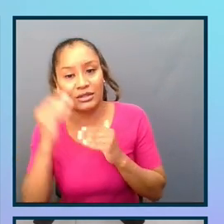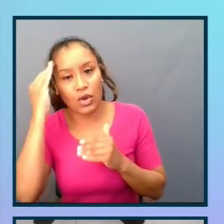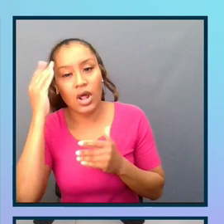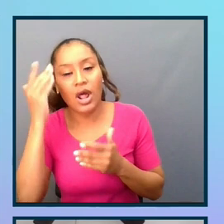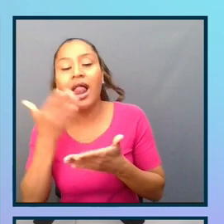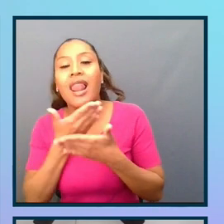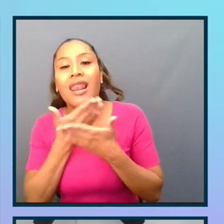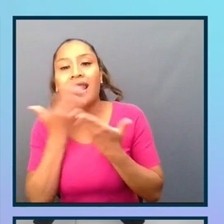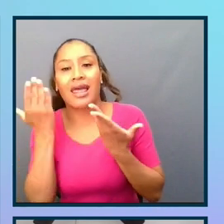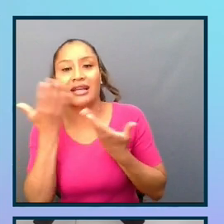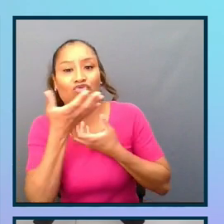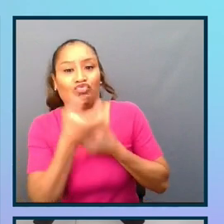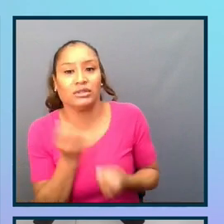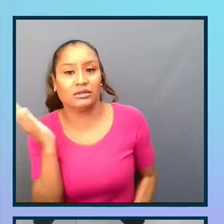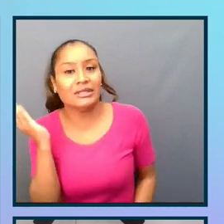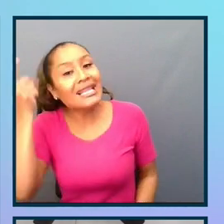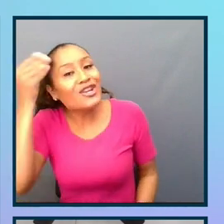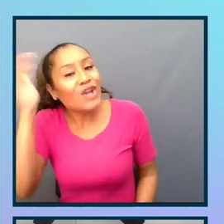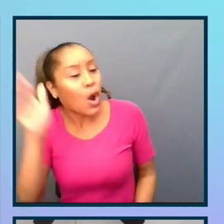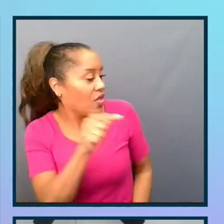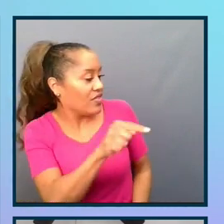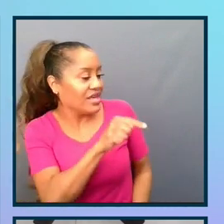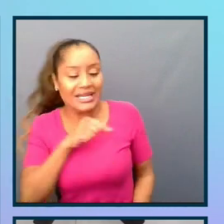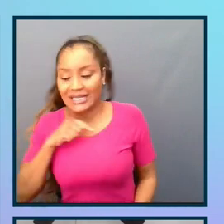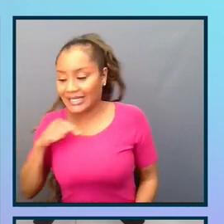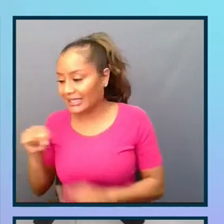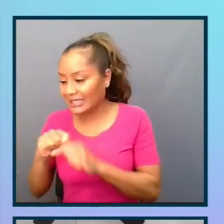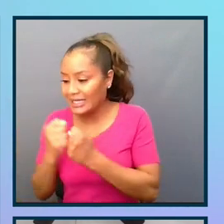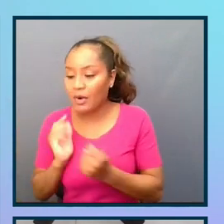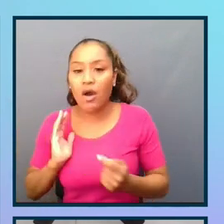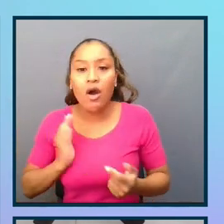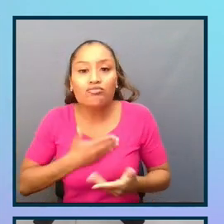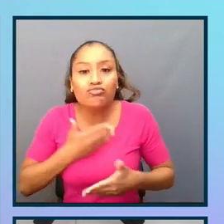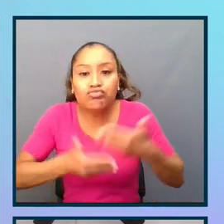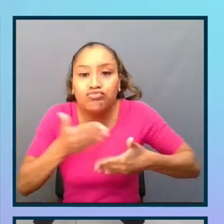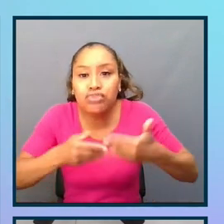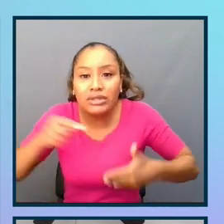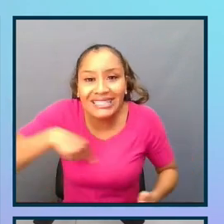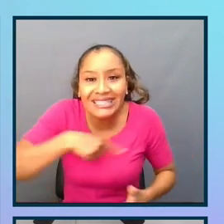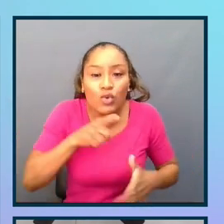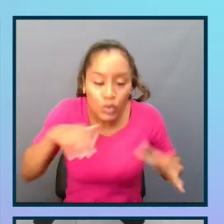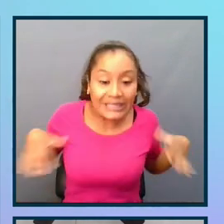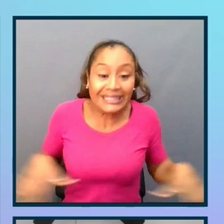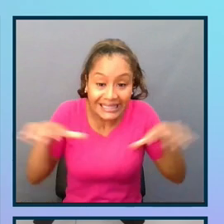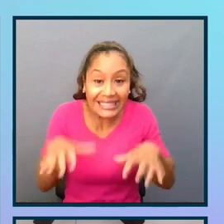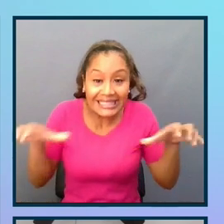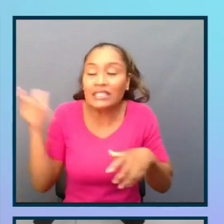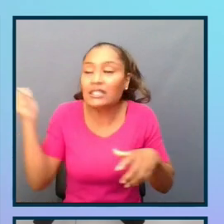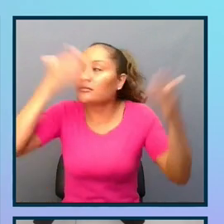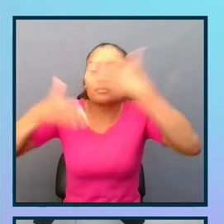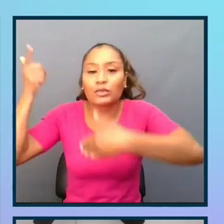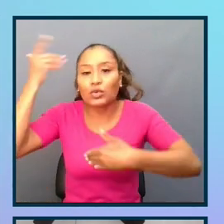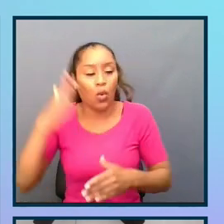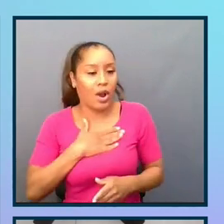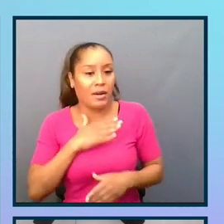not know anything about the team and all the processes that went into the behind the scenes to making components